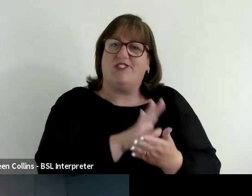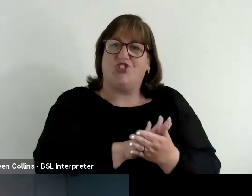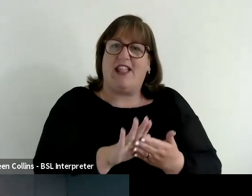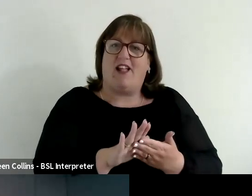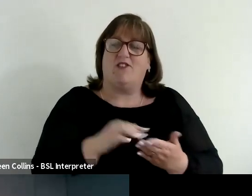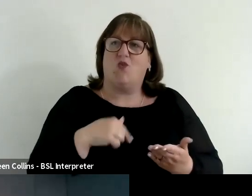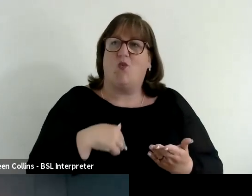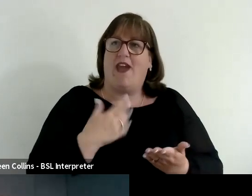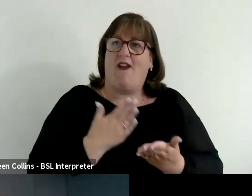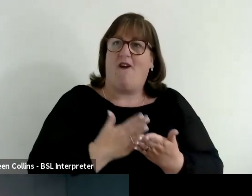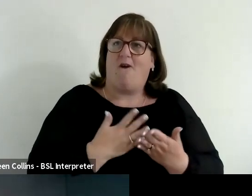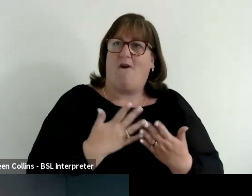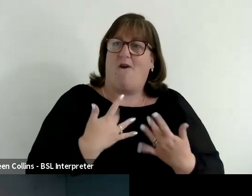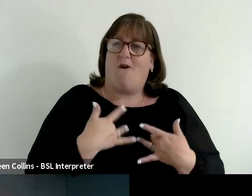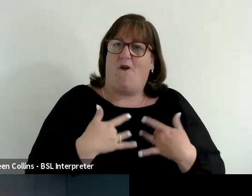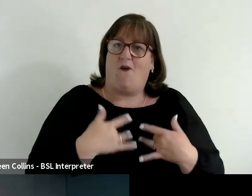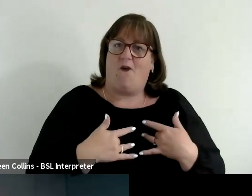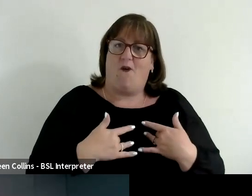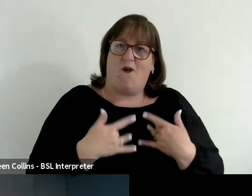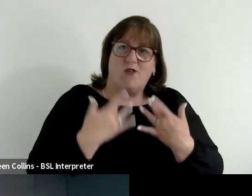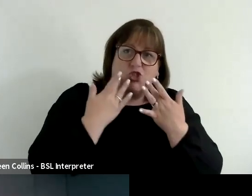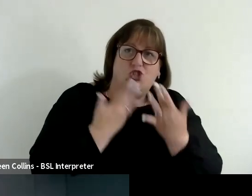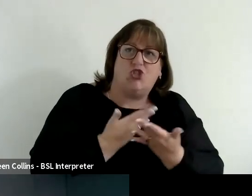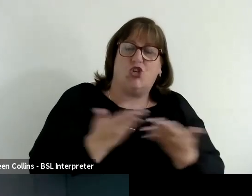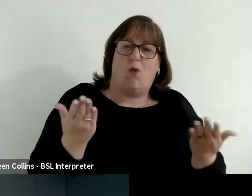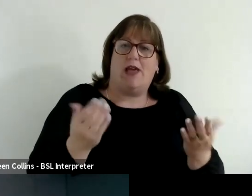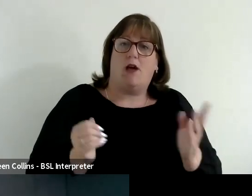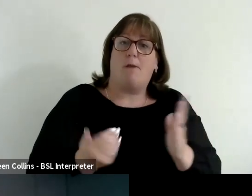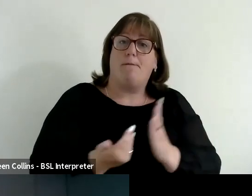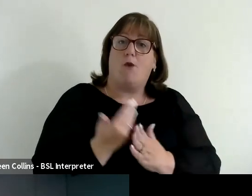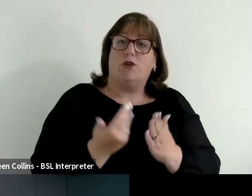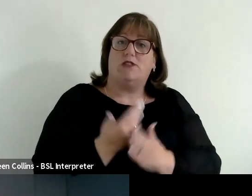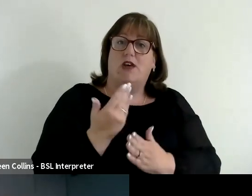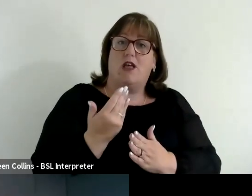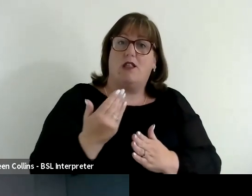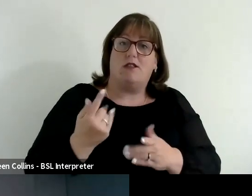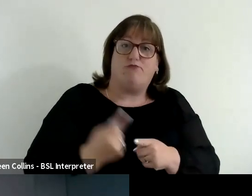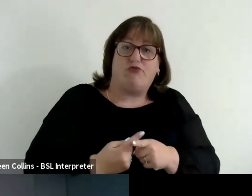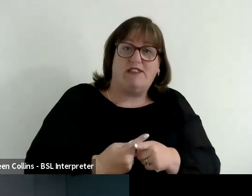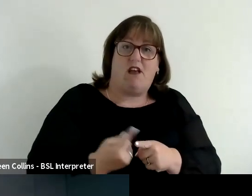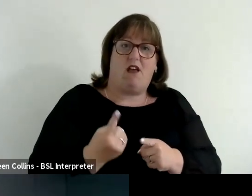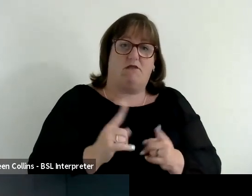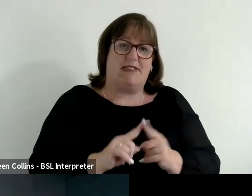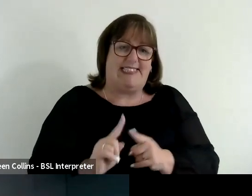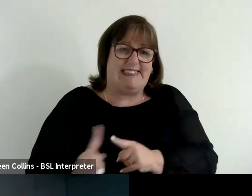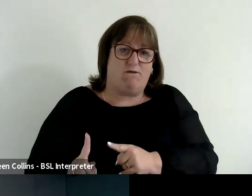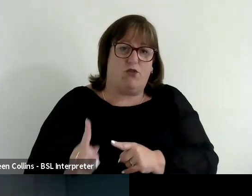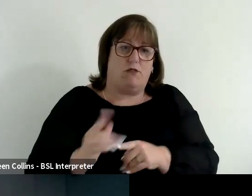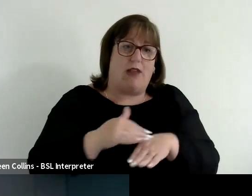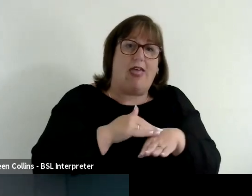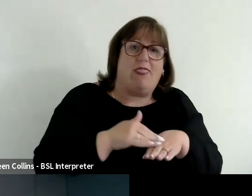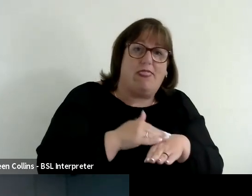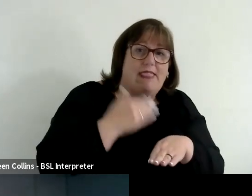all the different parts of modern Britain, be that different ethnicities, be that different disabilities.